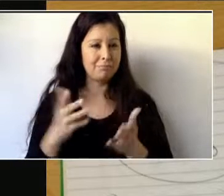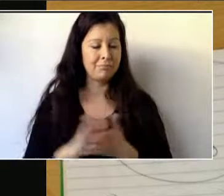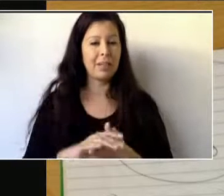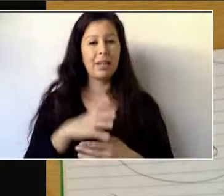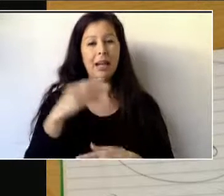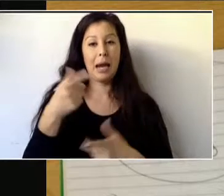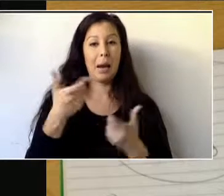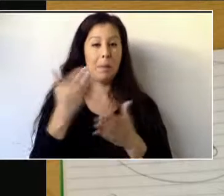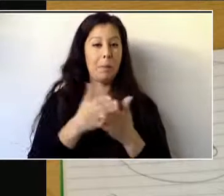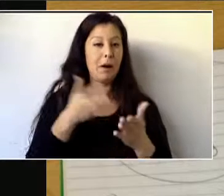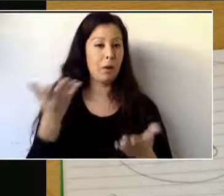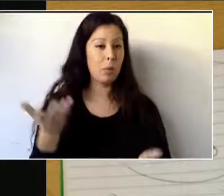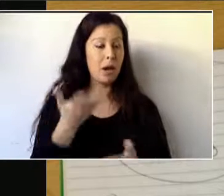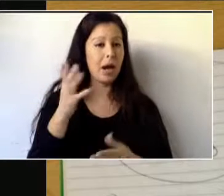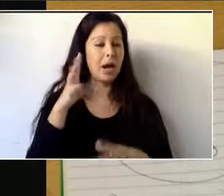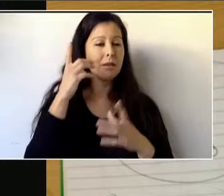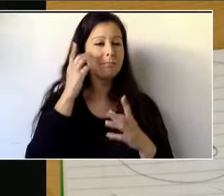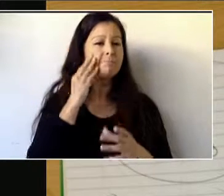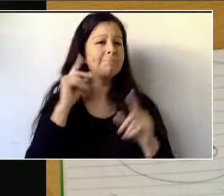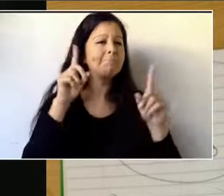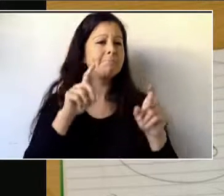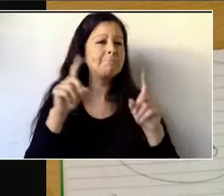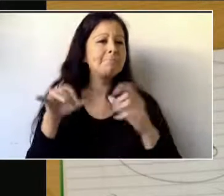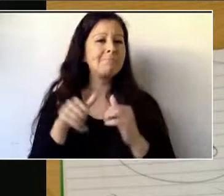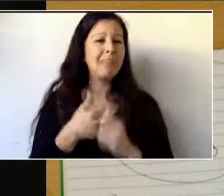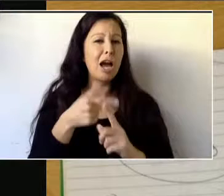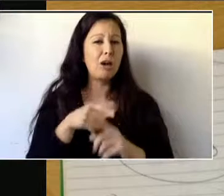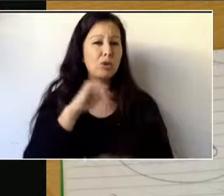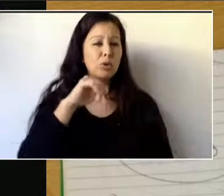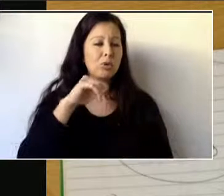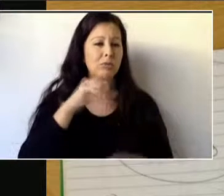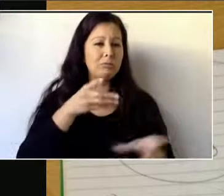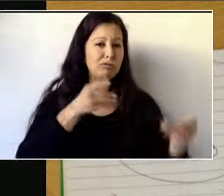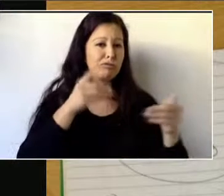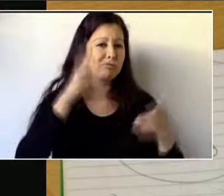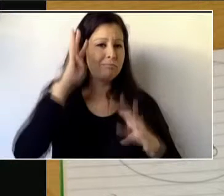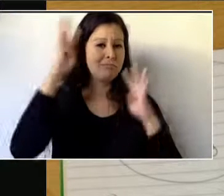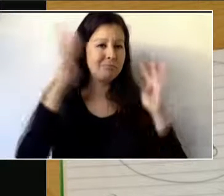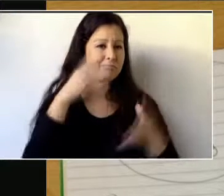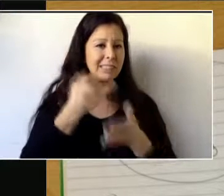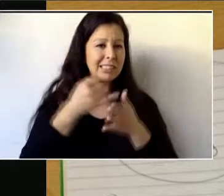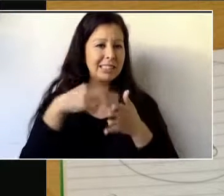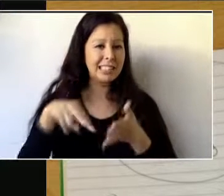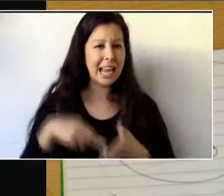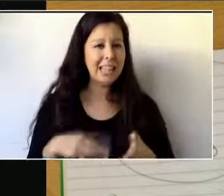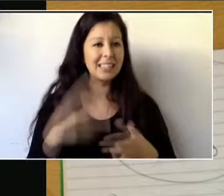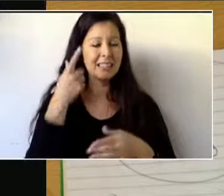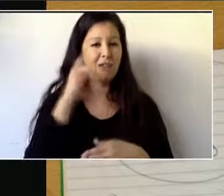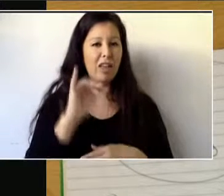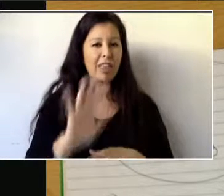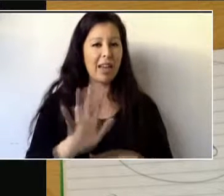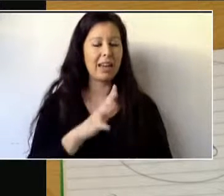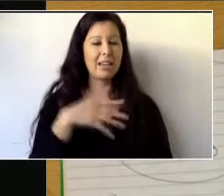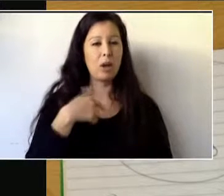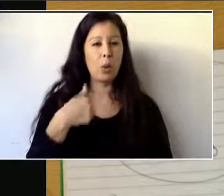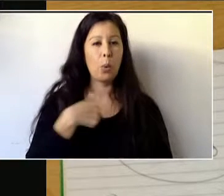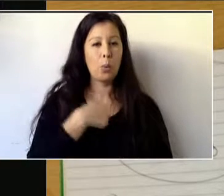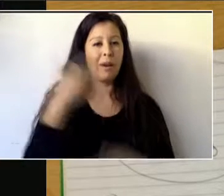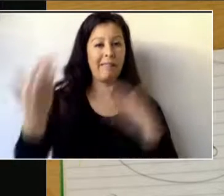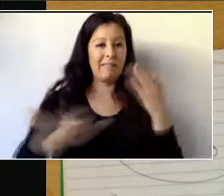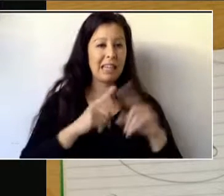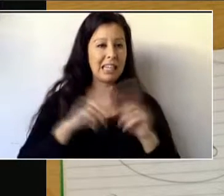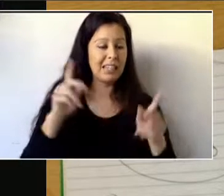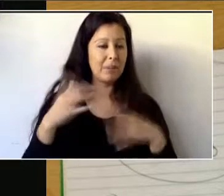And a big part of it was also experimenting how to choreograph for 360 medium. So we did these workshops at the dance center during our residency, inviting different bodies, like